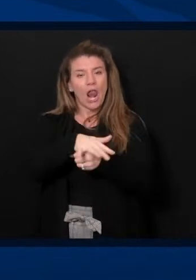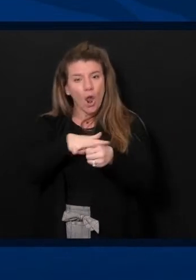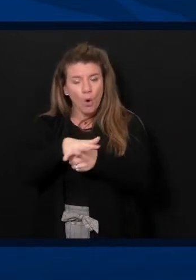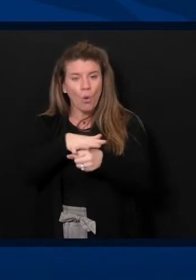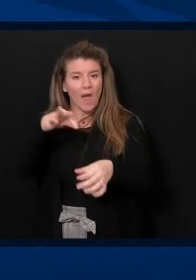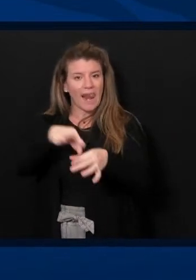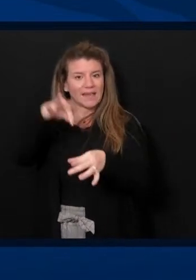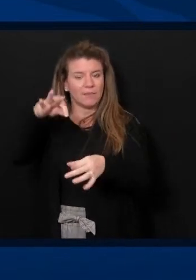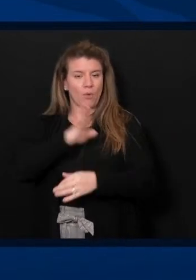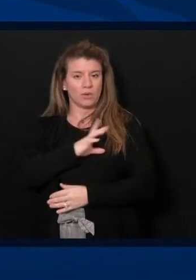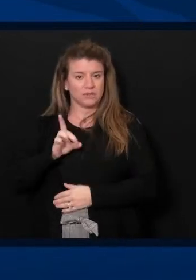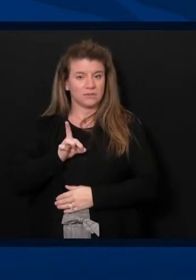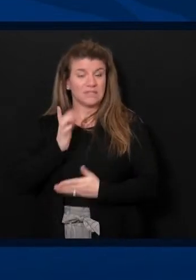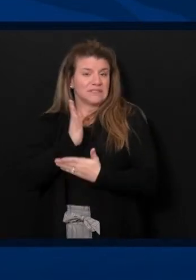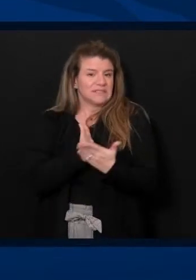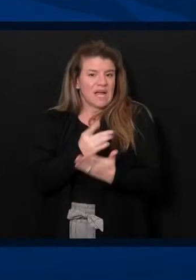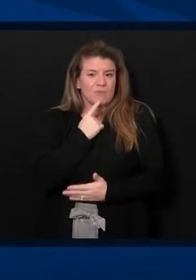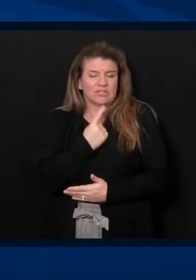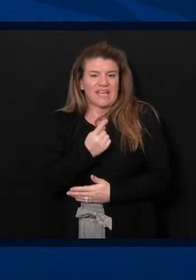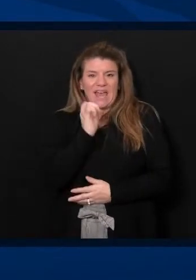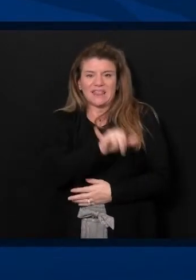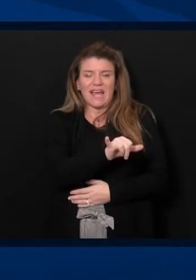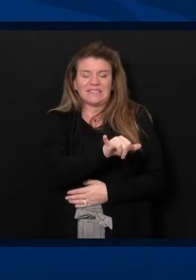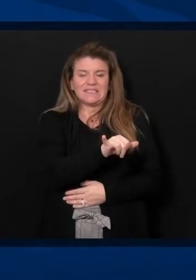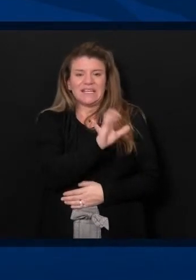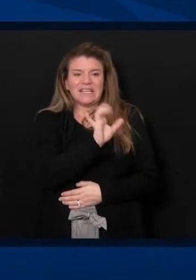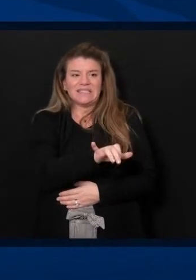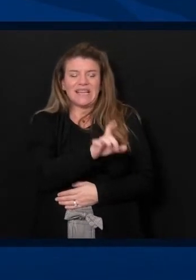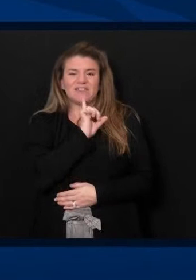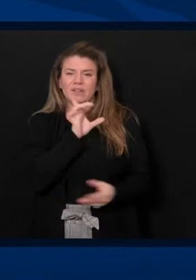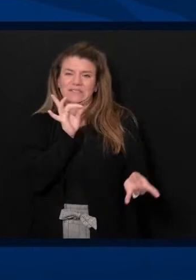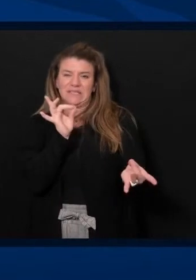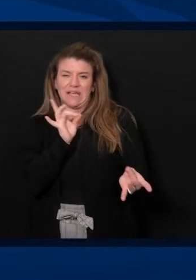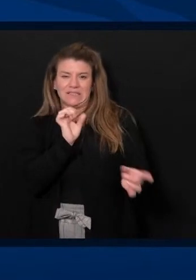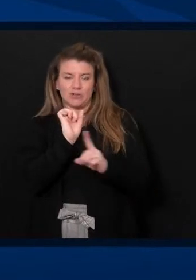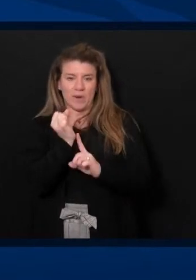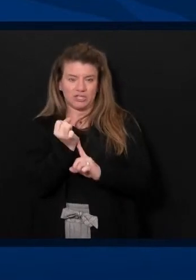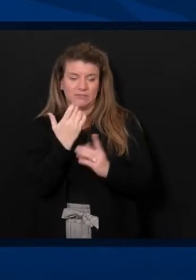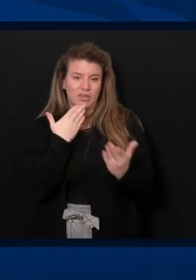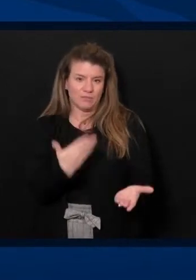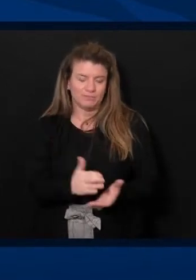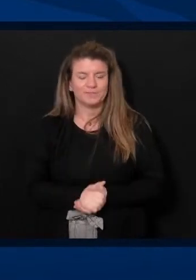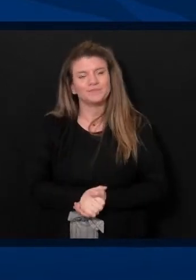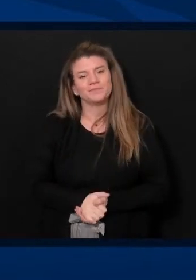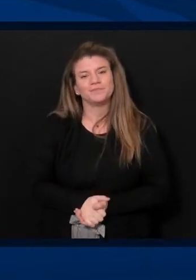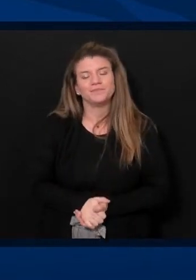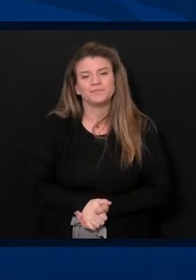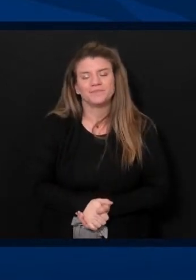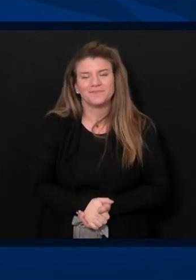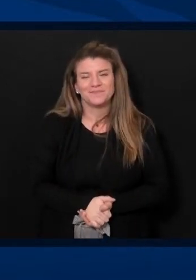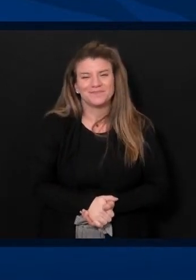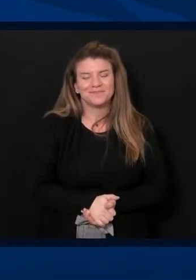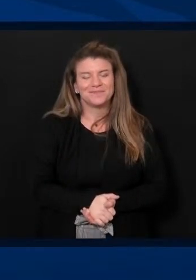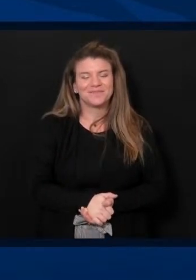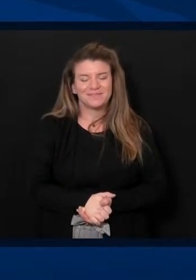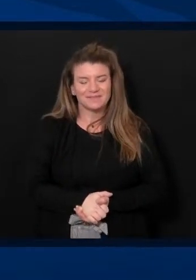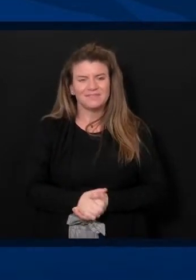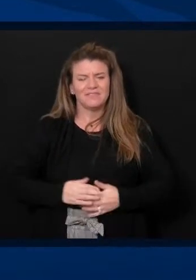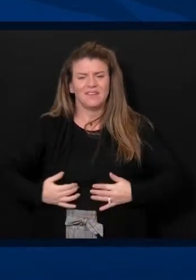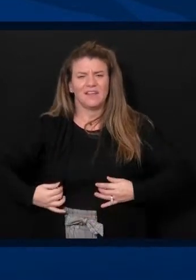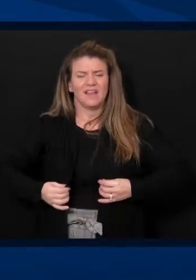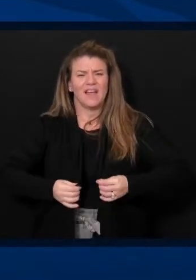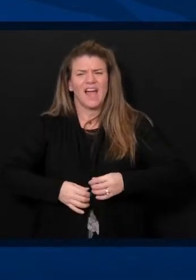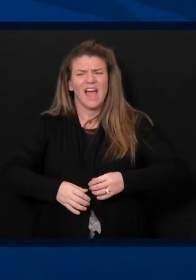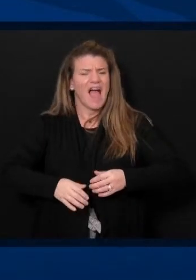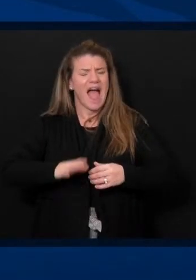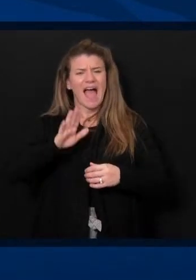elected boards. Some people are saying that that's a very sticky situation. Thank you, sir. Okay, Kenny, what was the